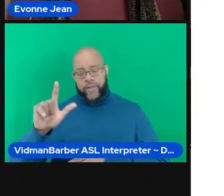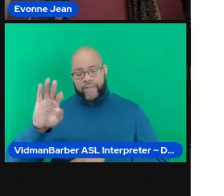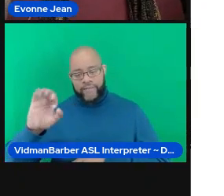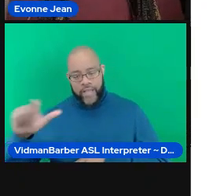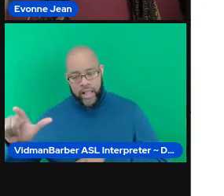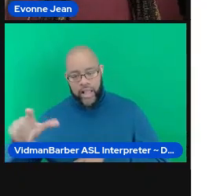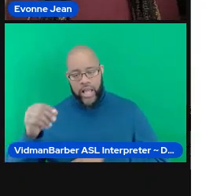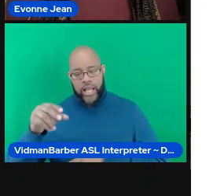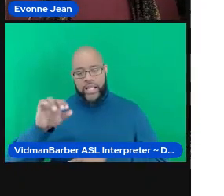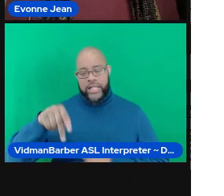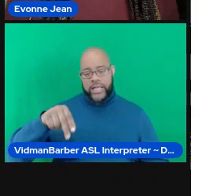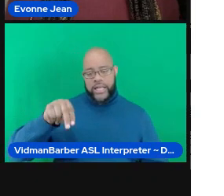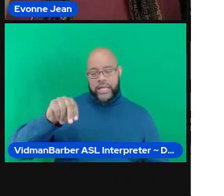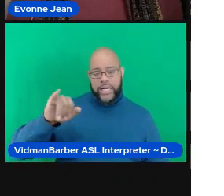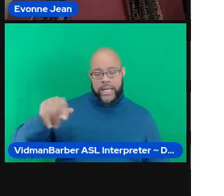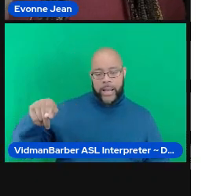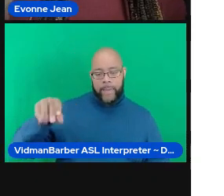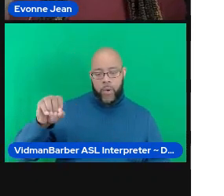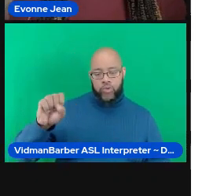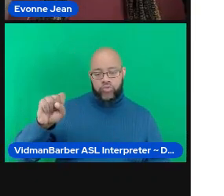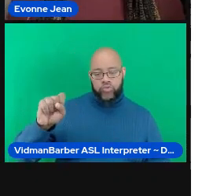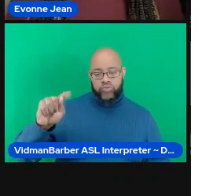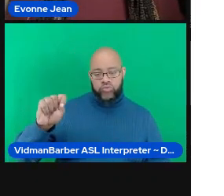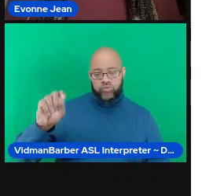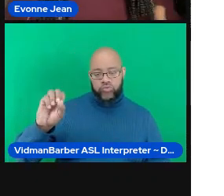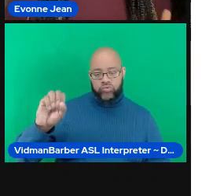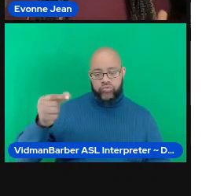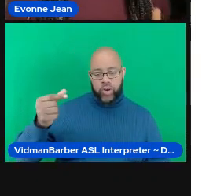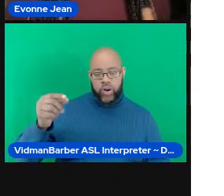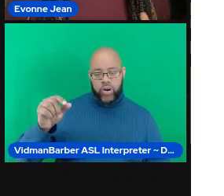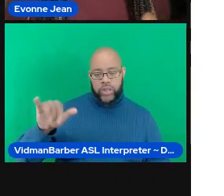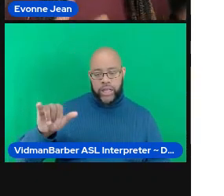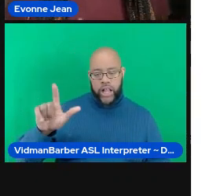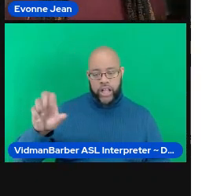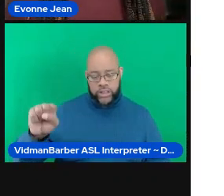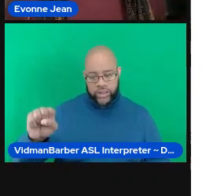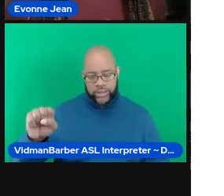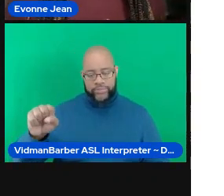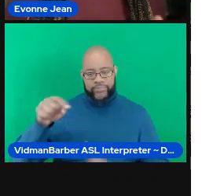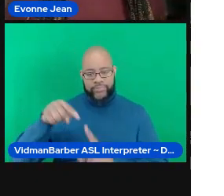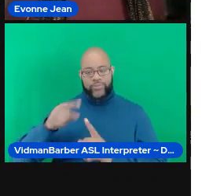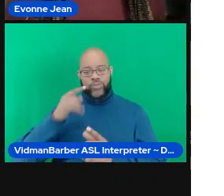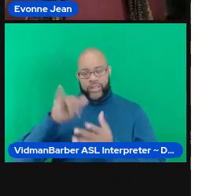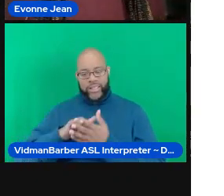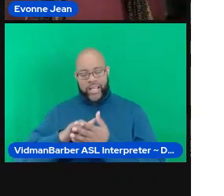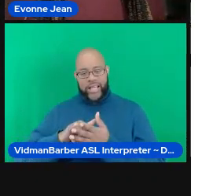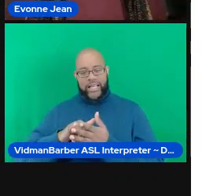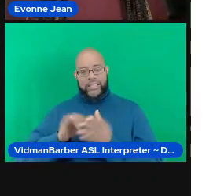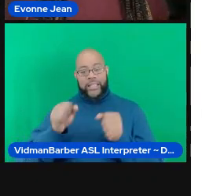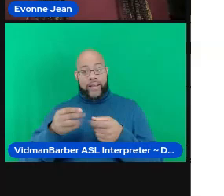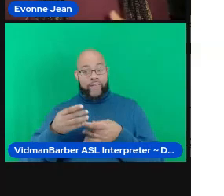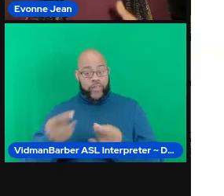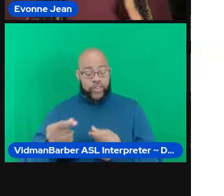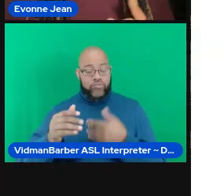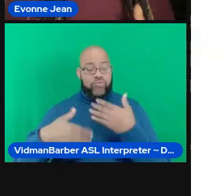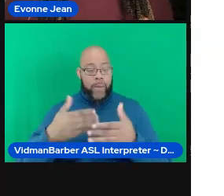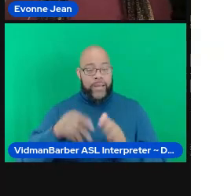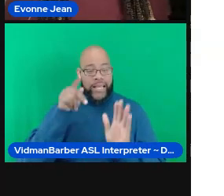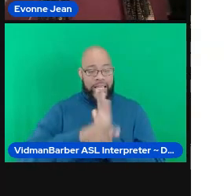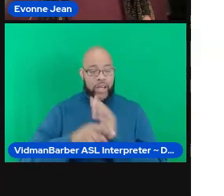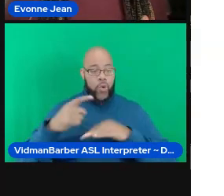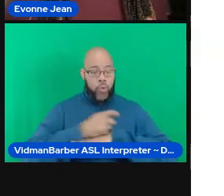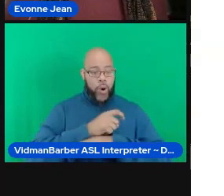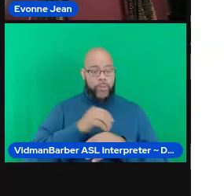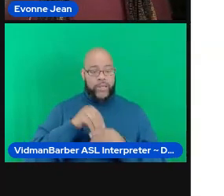Nipostrongylus model. And another paper showed that eosinophils and neutrophils are primed to efficiently and rapidly kill parasites in a